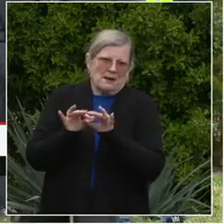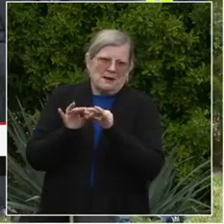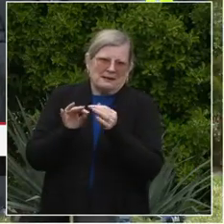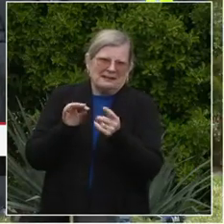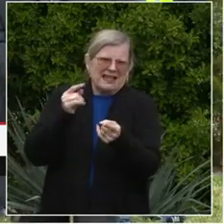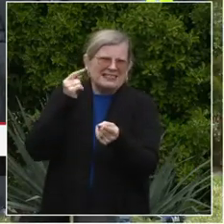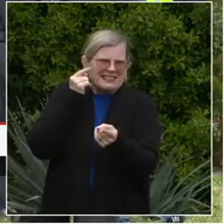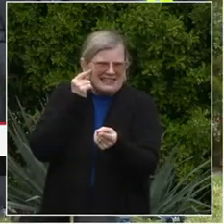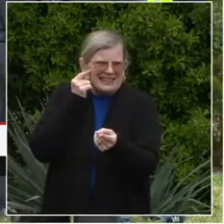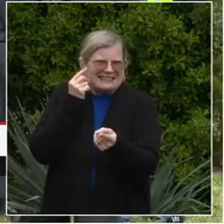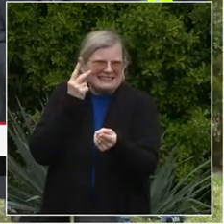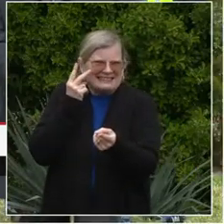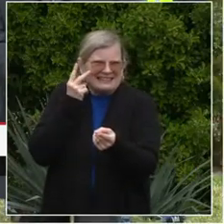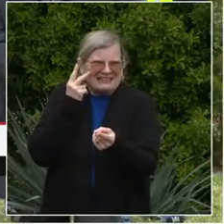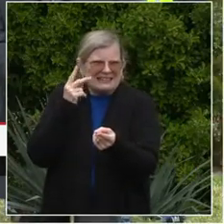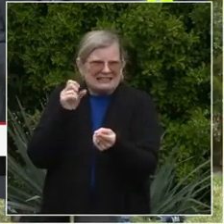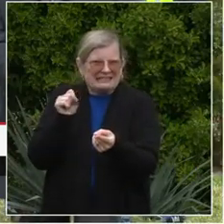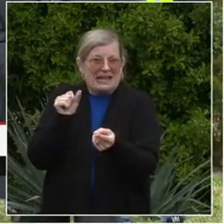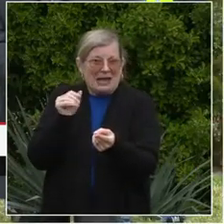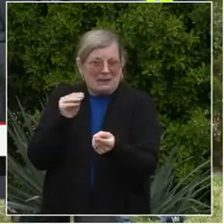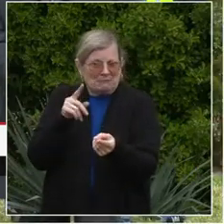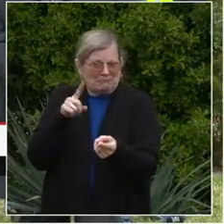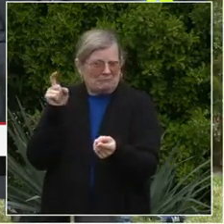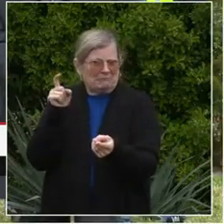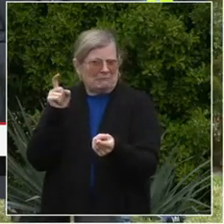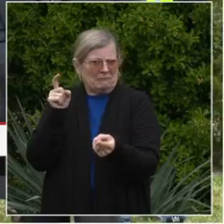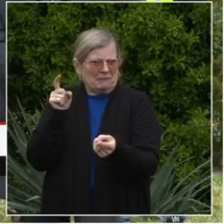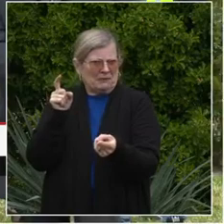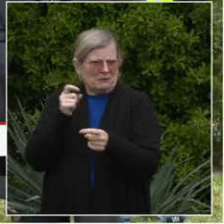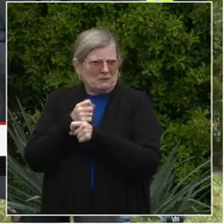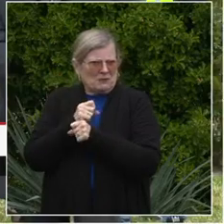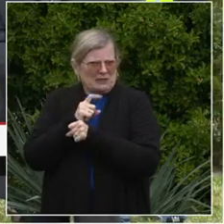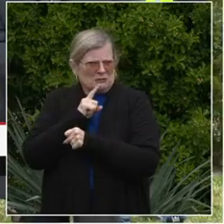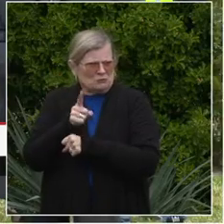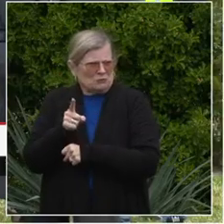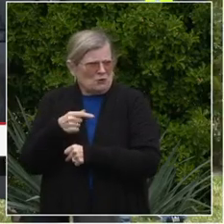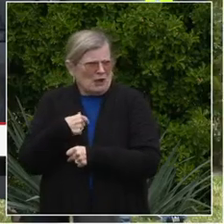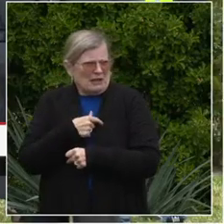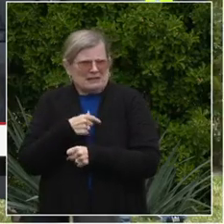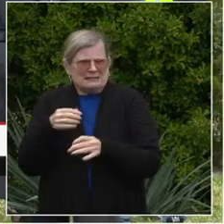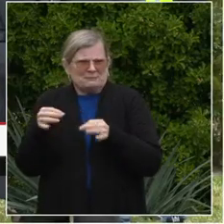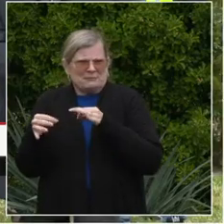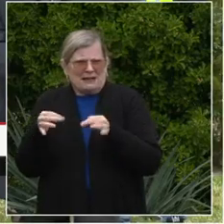Sam's eyebrow just kind of went for a minute. So let me make sure I explain it